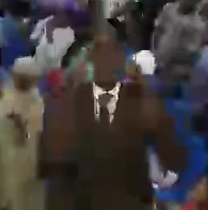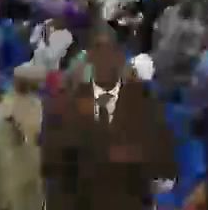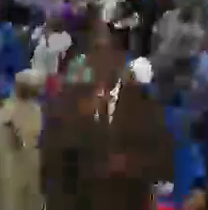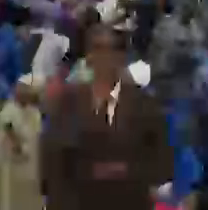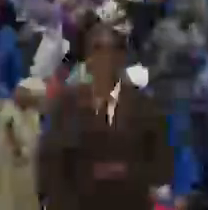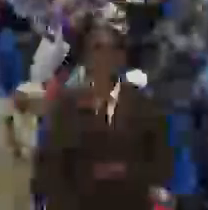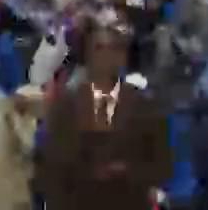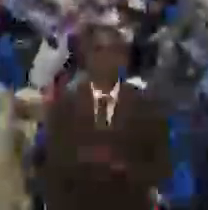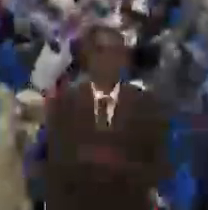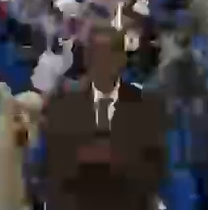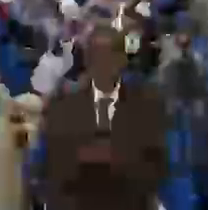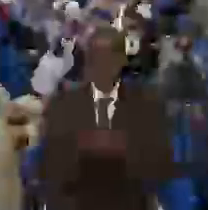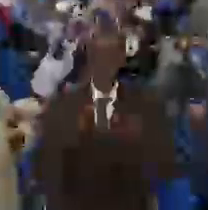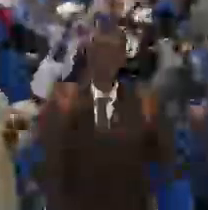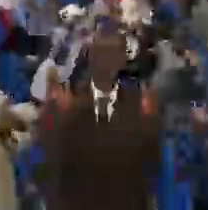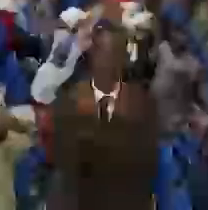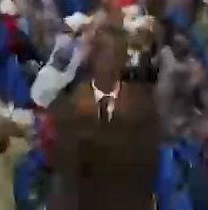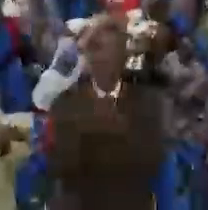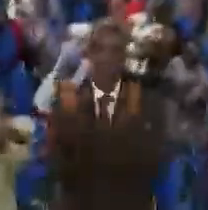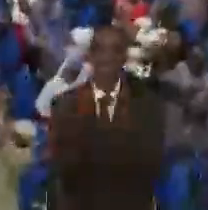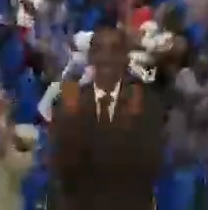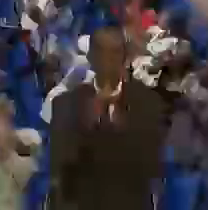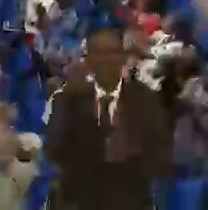Put your hands together for our children.